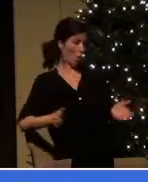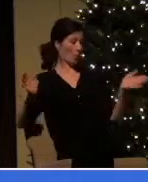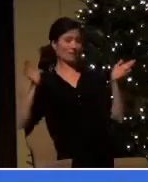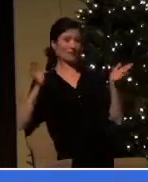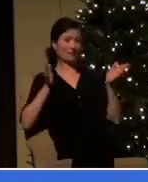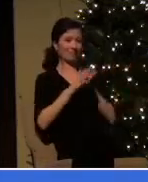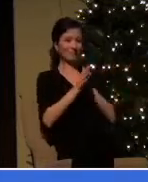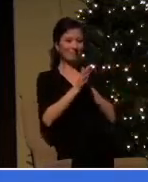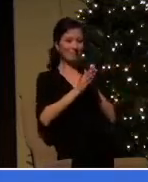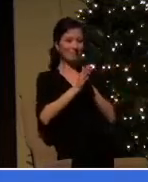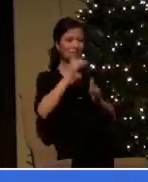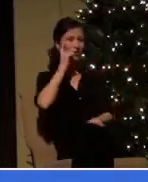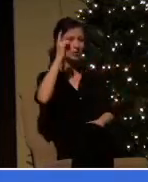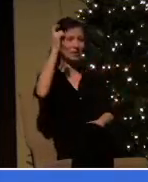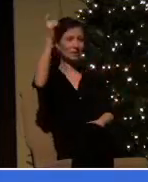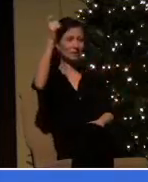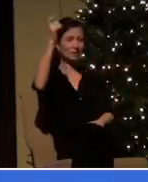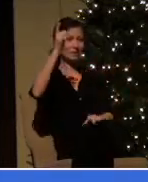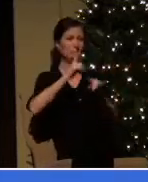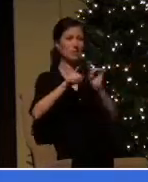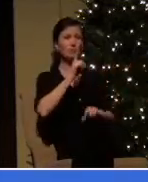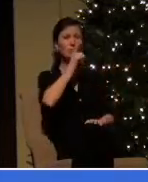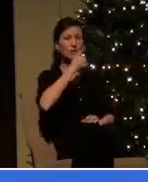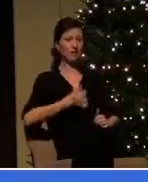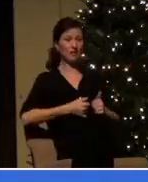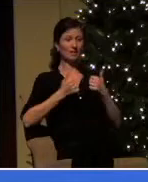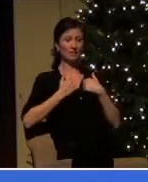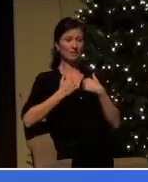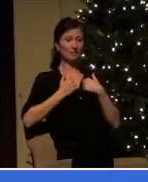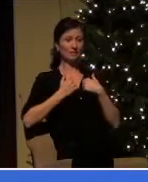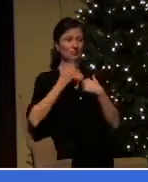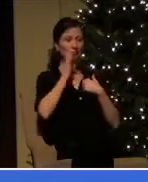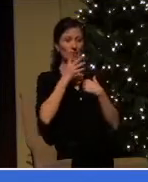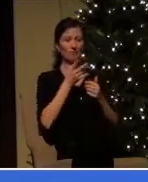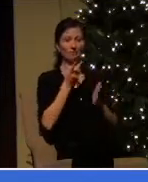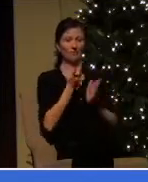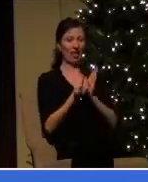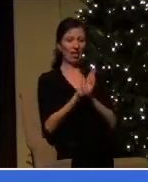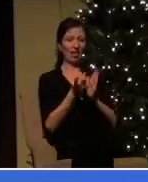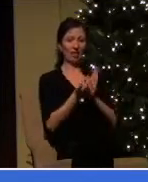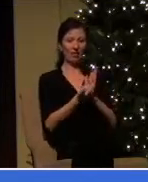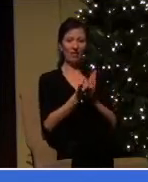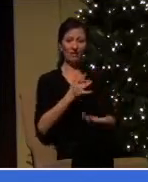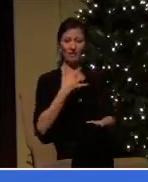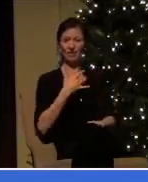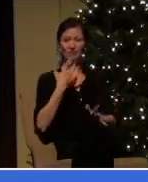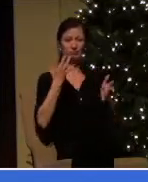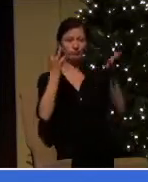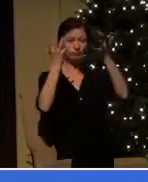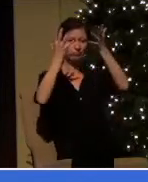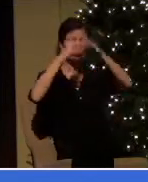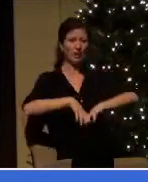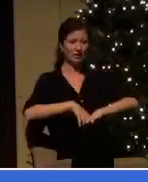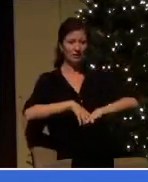your dreams, the reality will bring you crashing down to the ground? And what are the differences between,